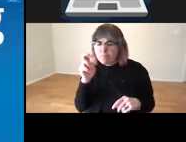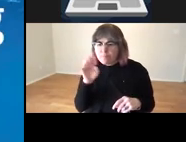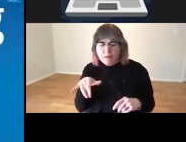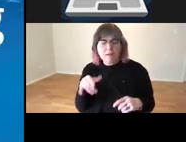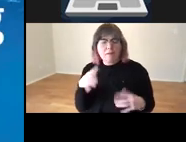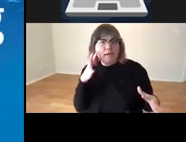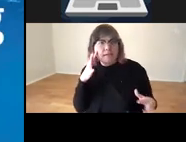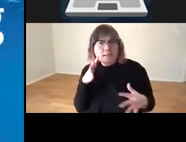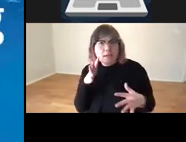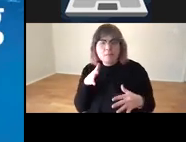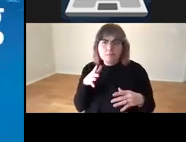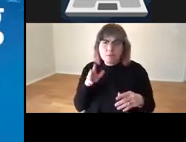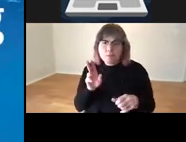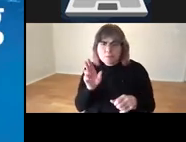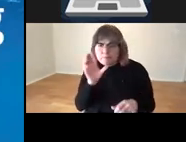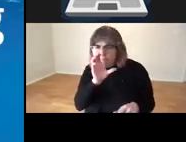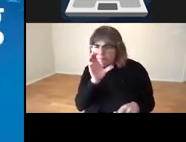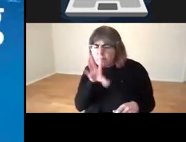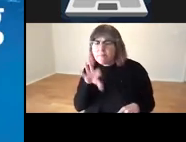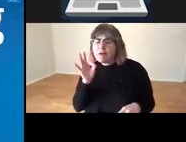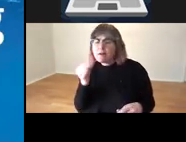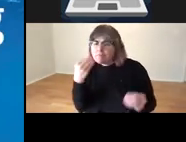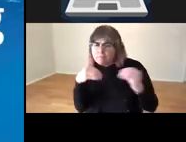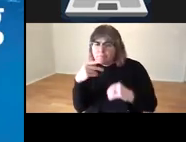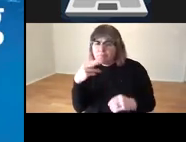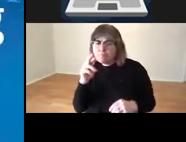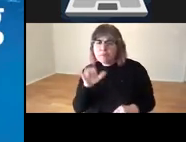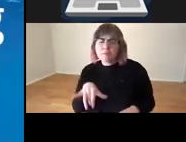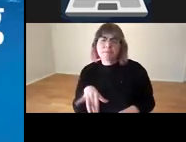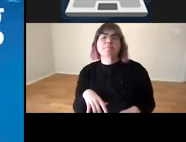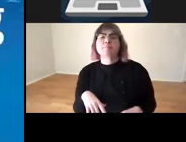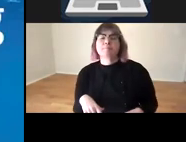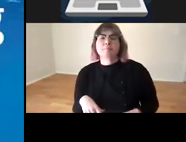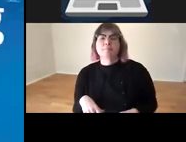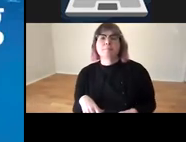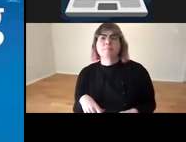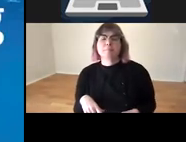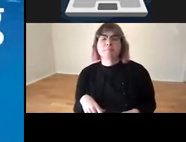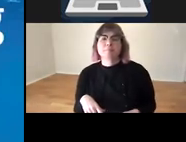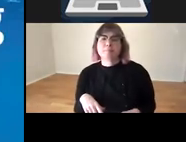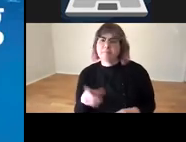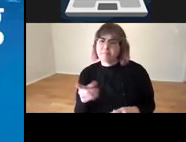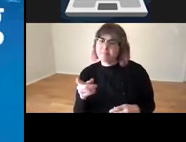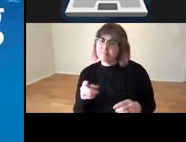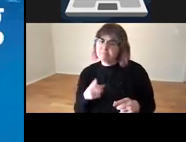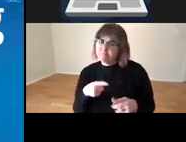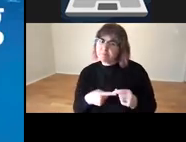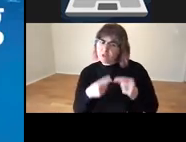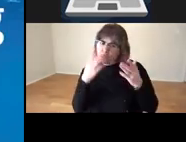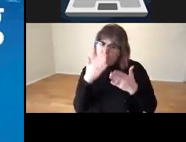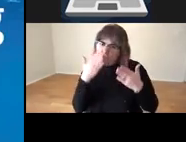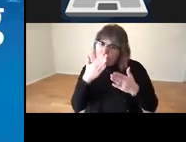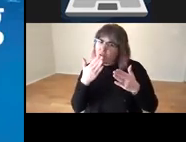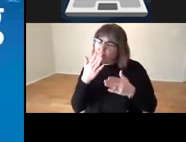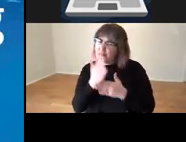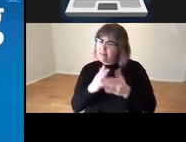well, or sounds in the ocean to be able to find prey in these dark, even areas of the ocean. And some areas even darker than